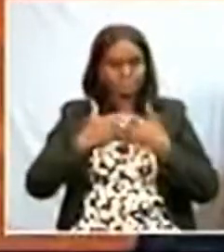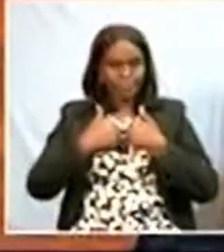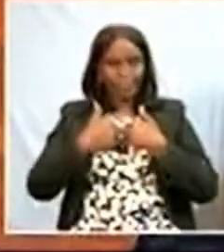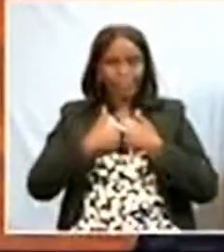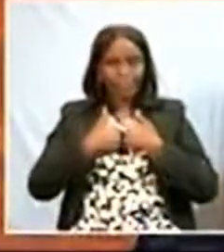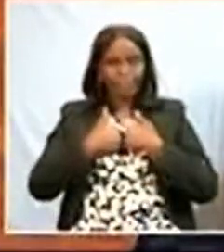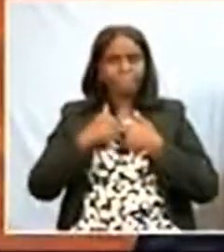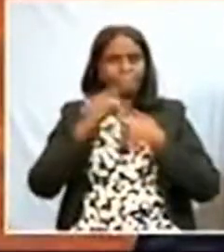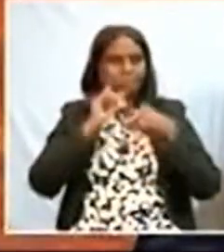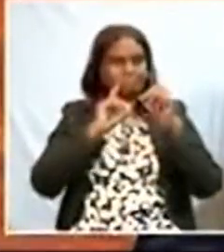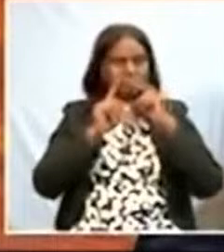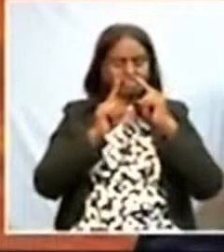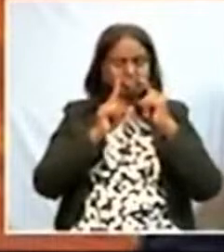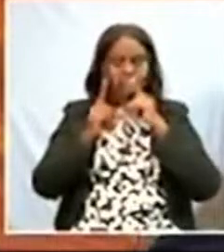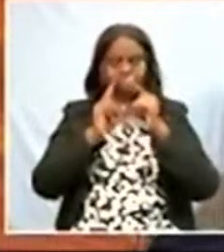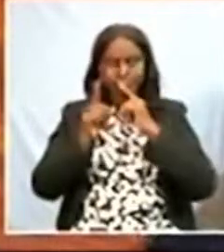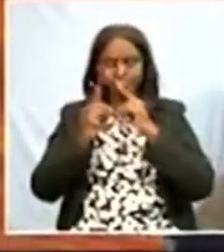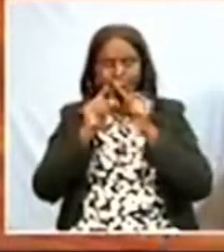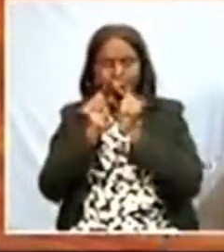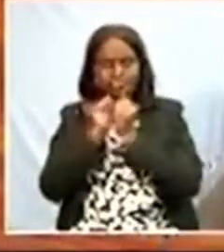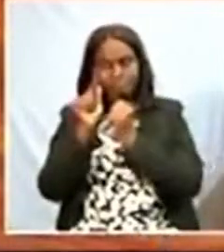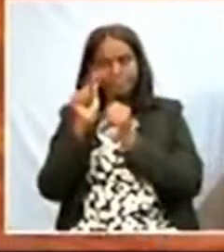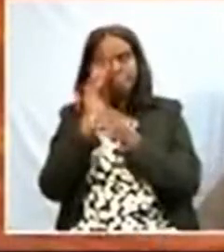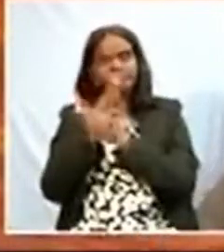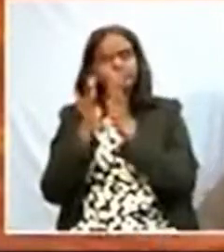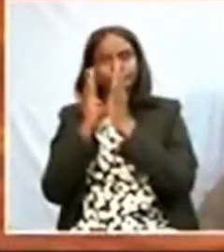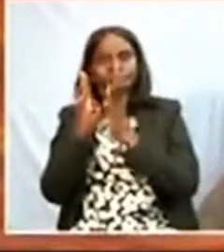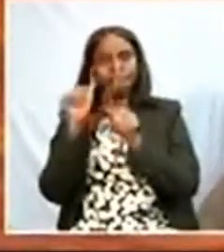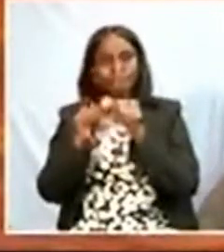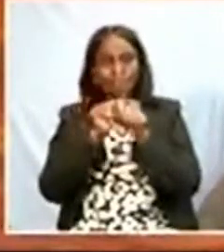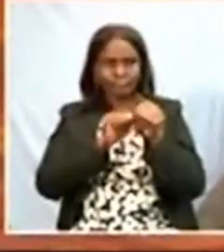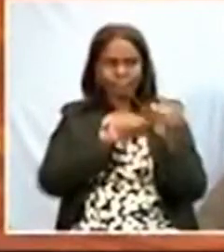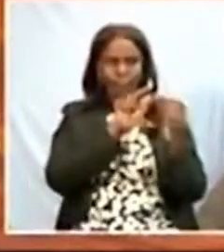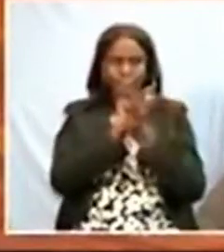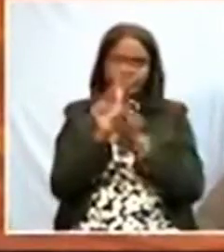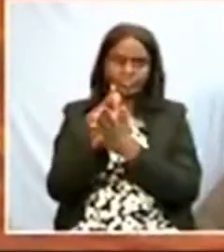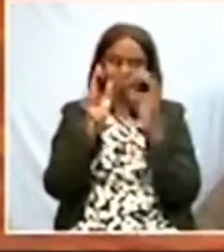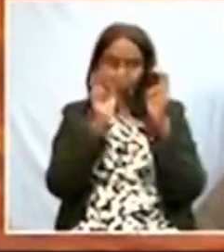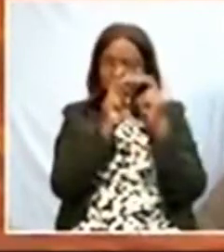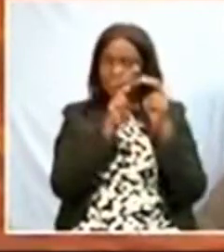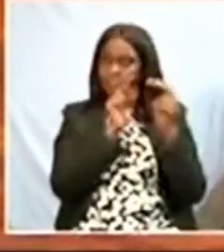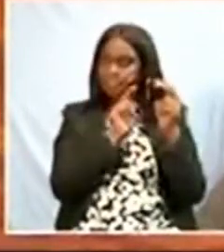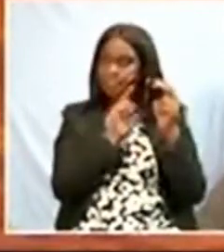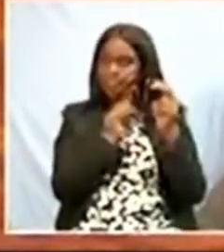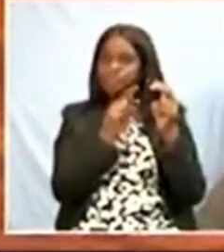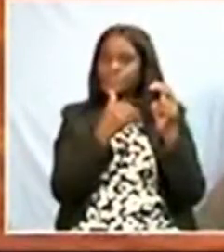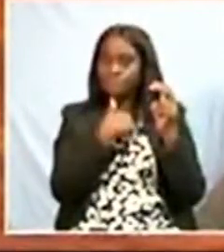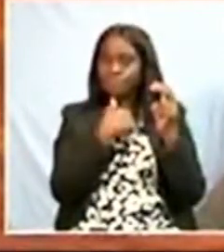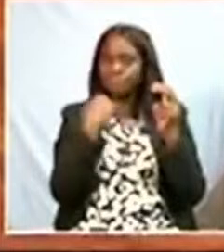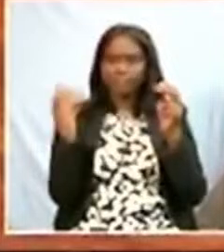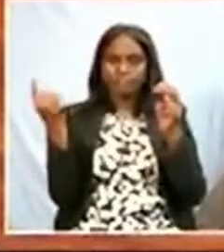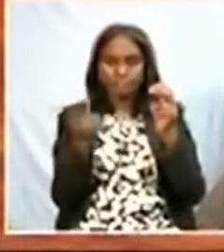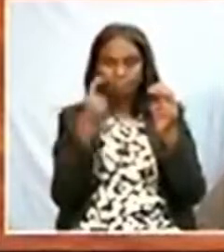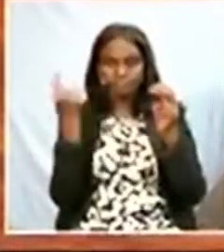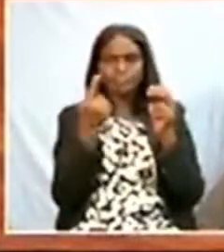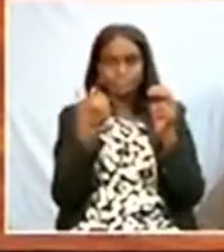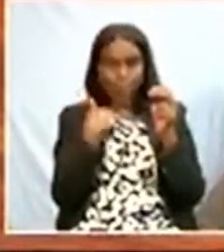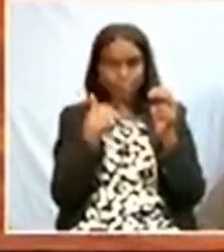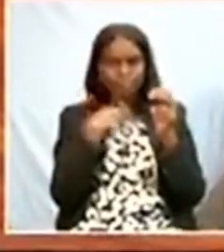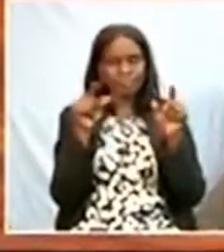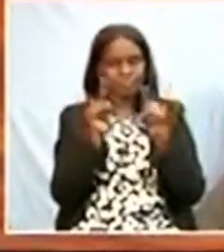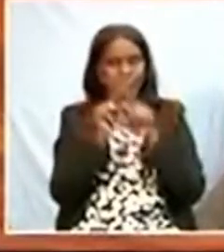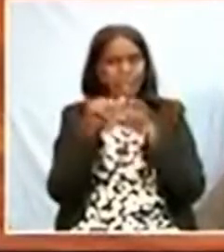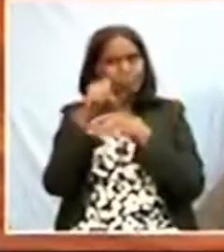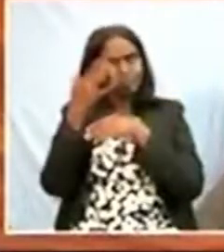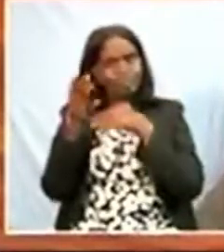that kind of engagement with our contractors. In fact, each time when we are signing contracts, there is always an exit